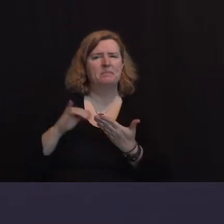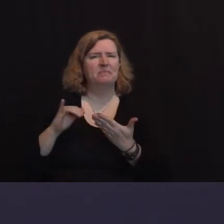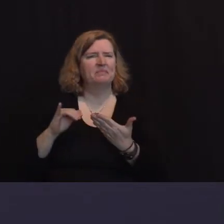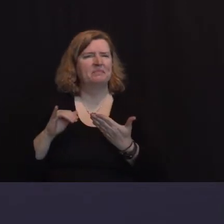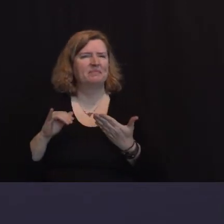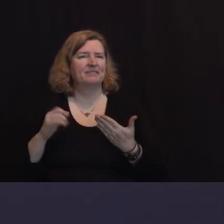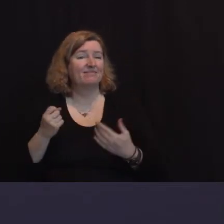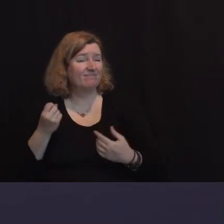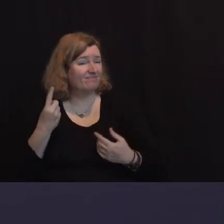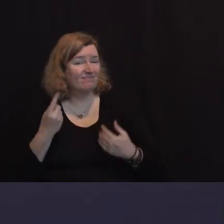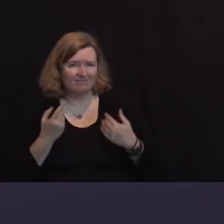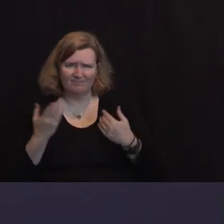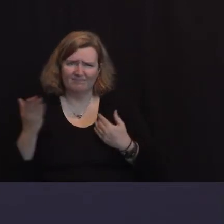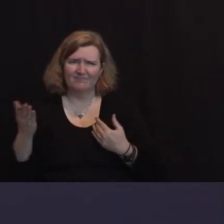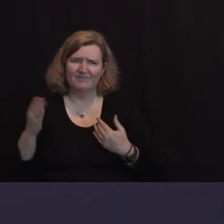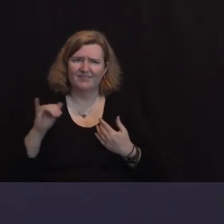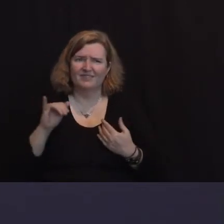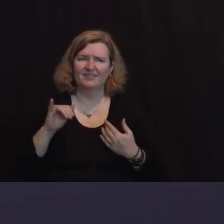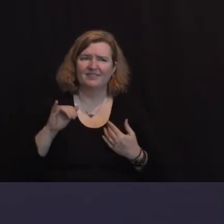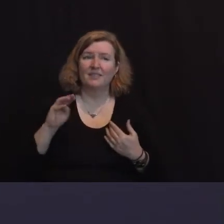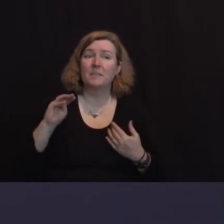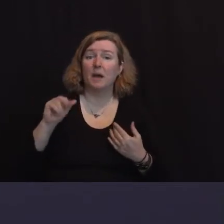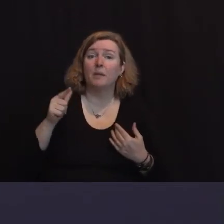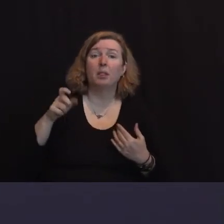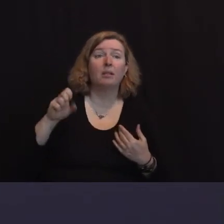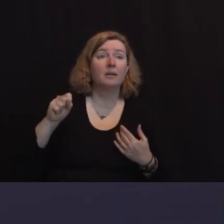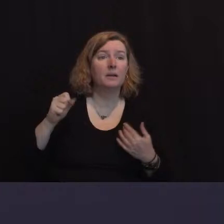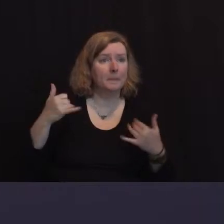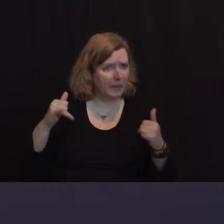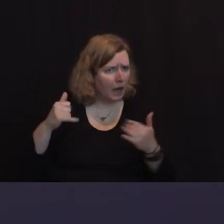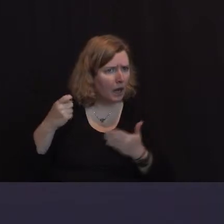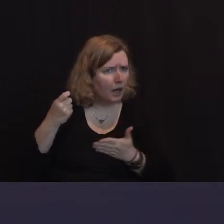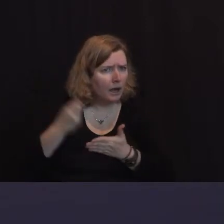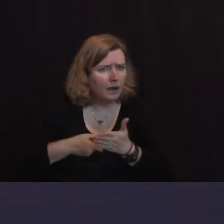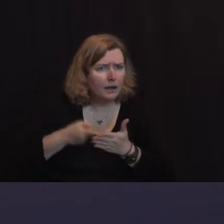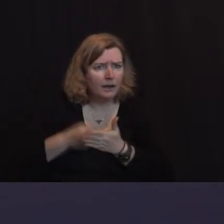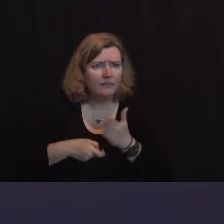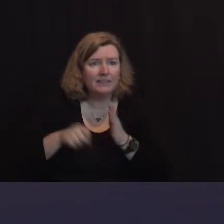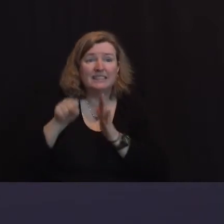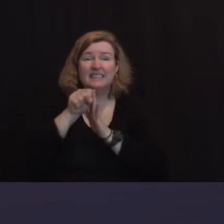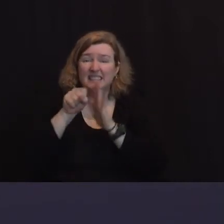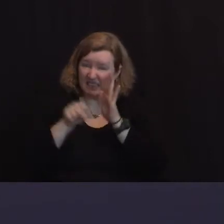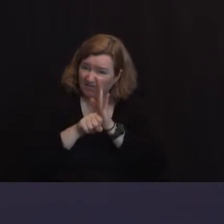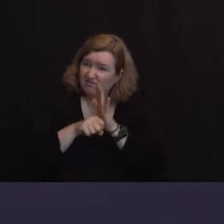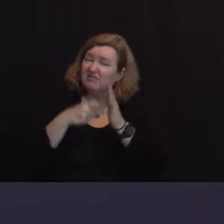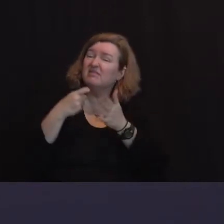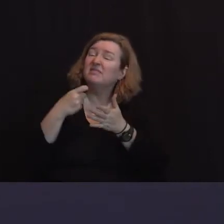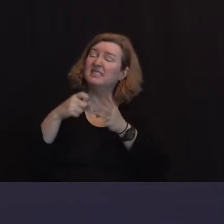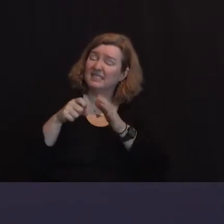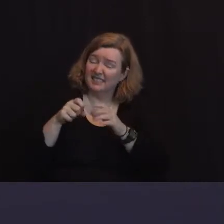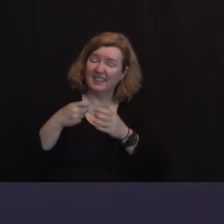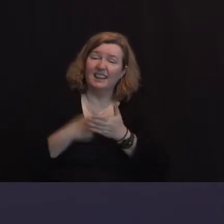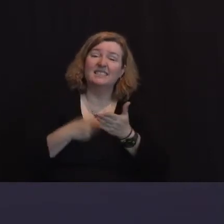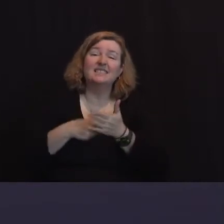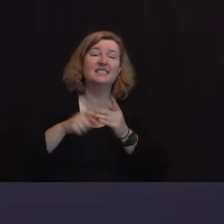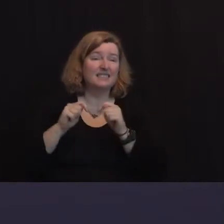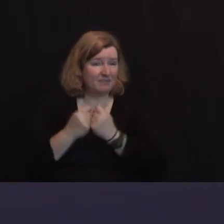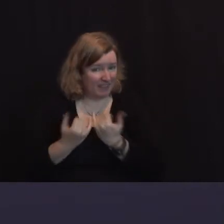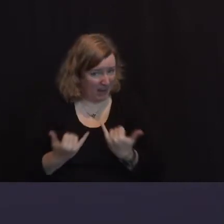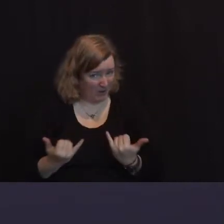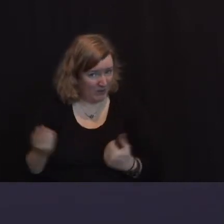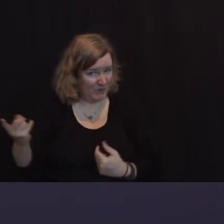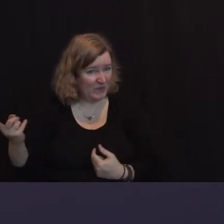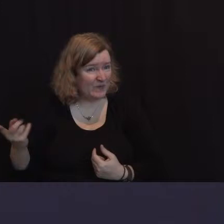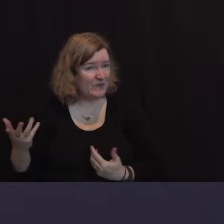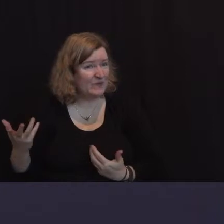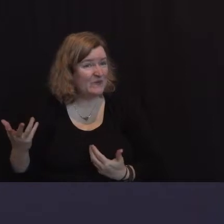state police hockey team. And I think that fact, coupled with the fact that he could quote any line from Slapshot, probably sealed